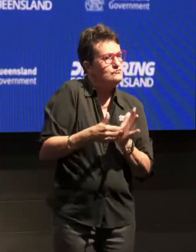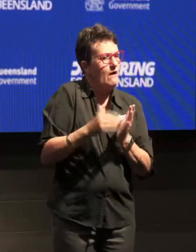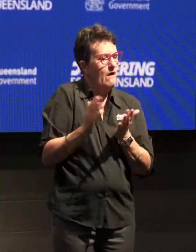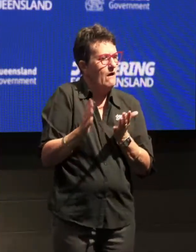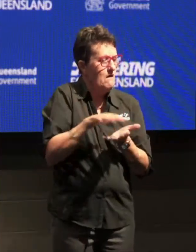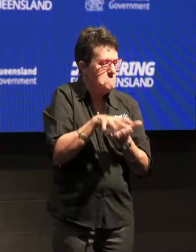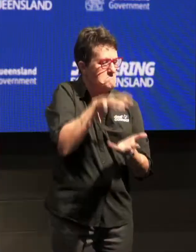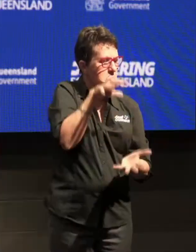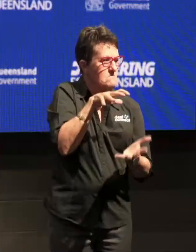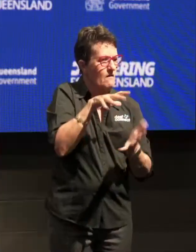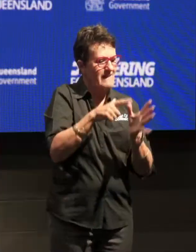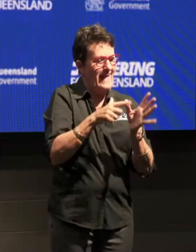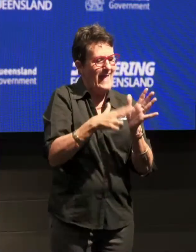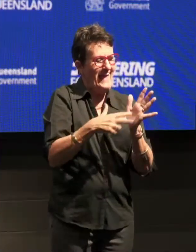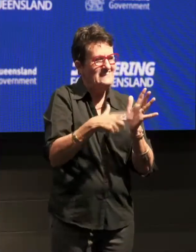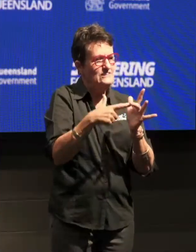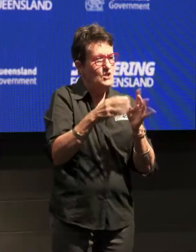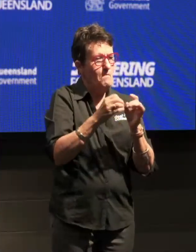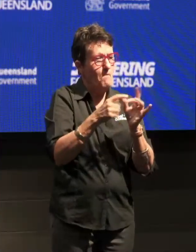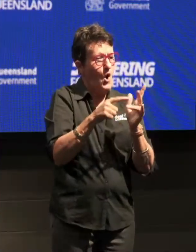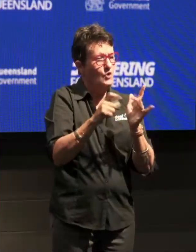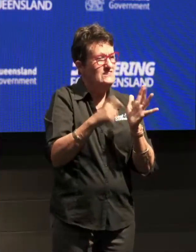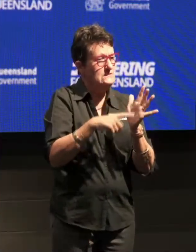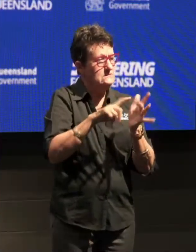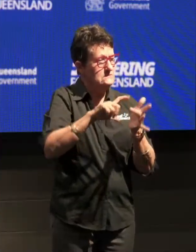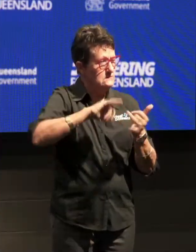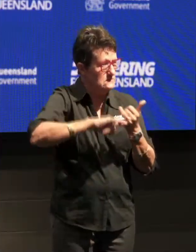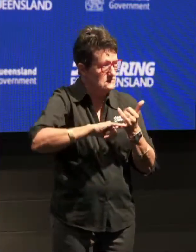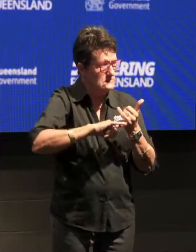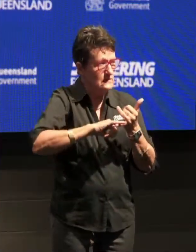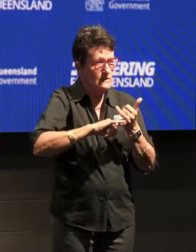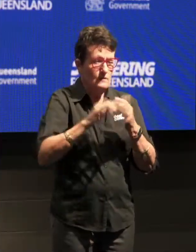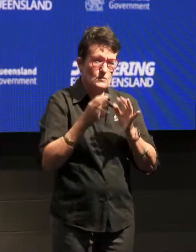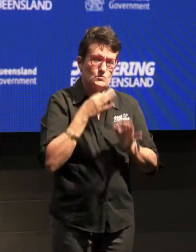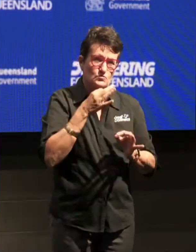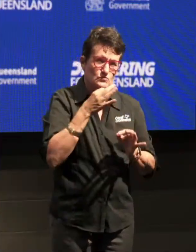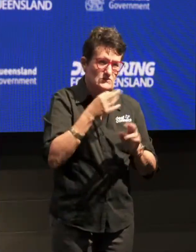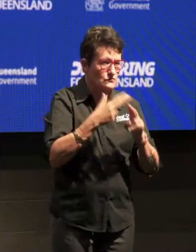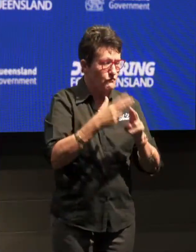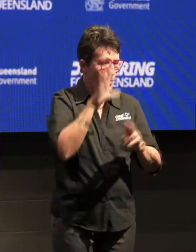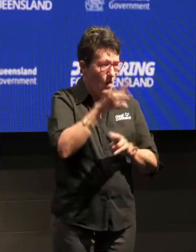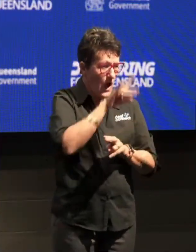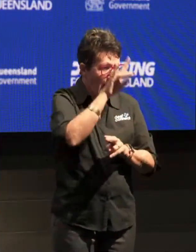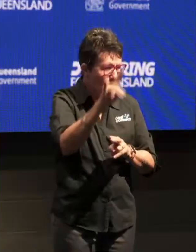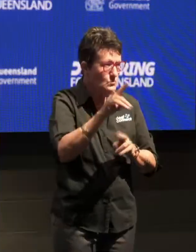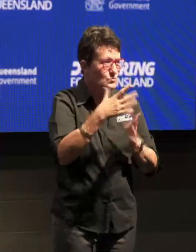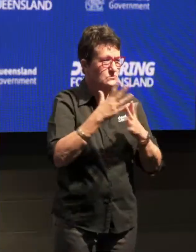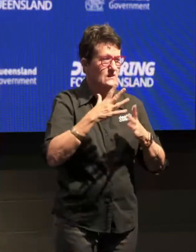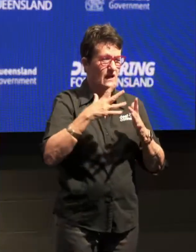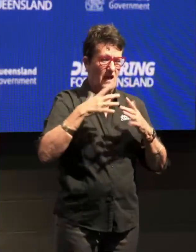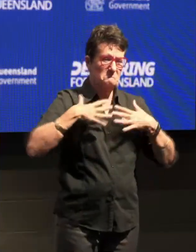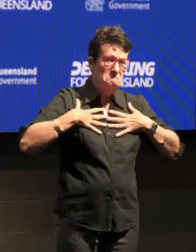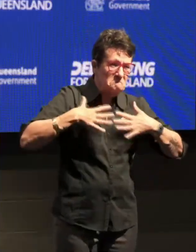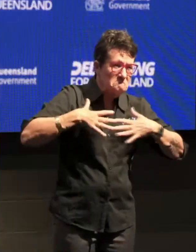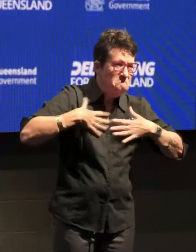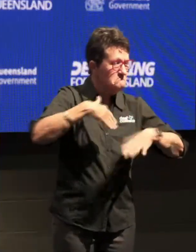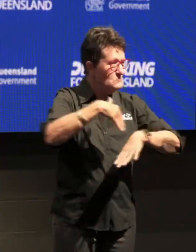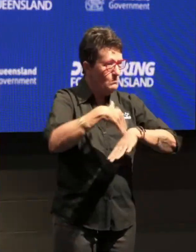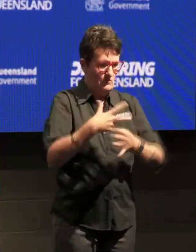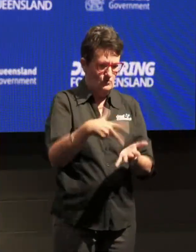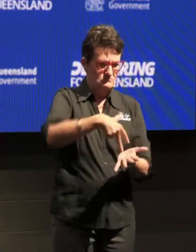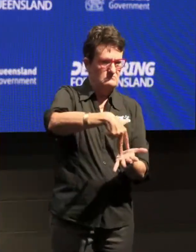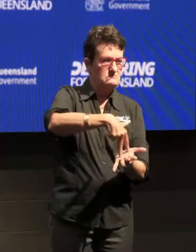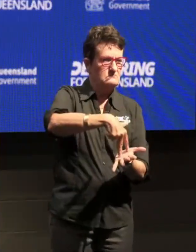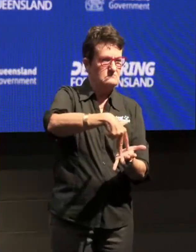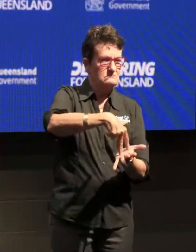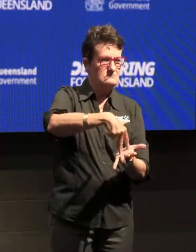antibiotics in, because the big risk for animals in an event like this are things like pneumonia and getting bacterial infection when they're standing in water.